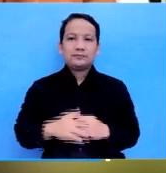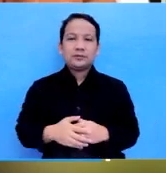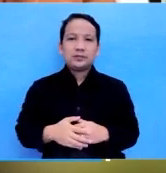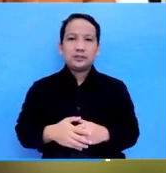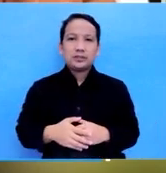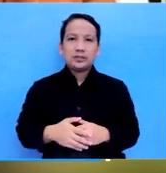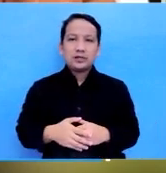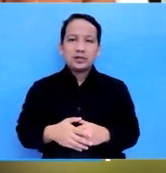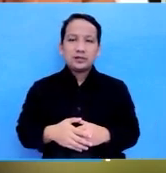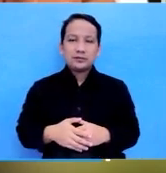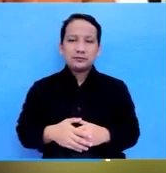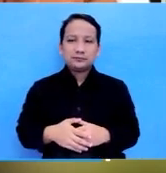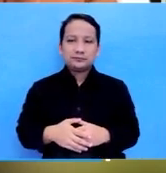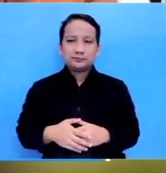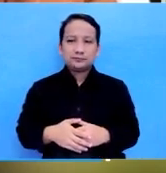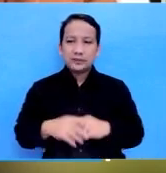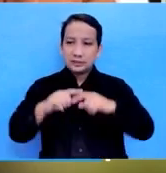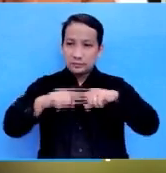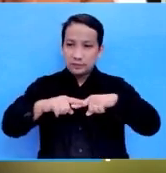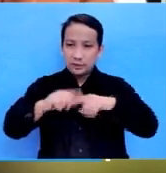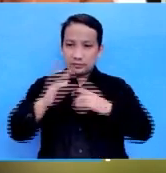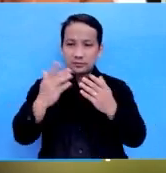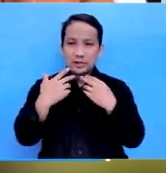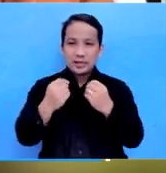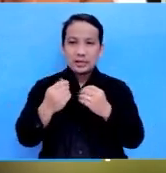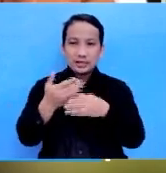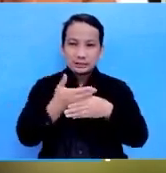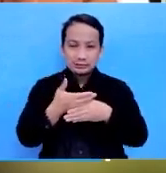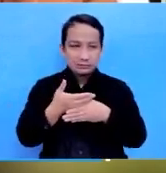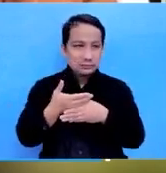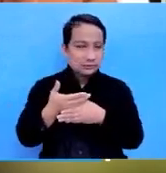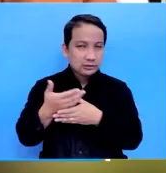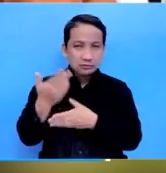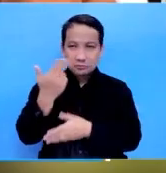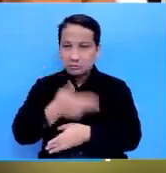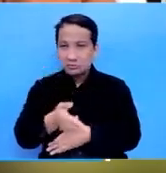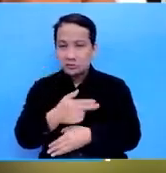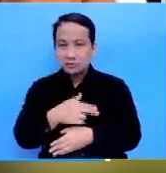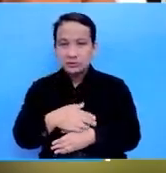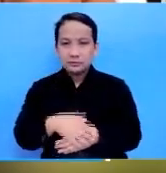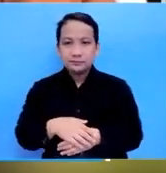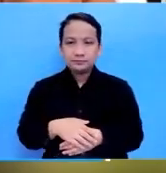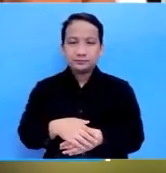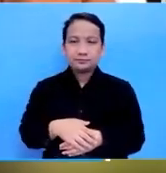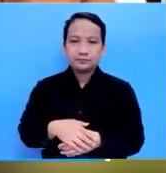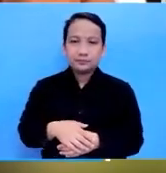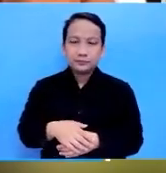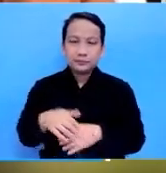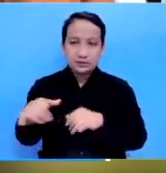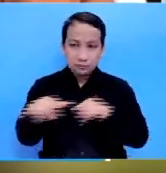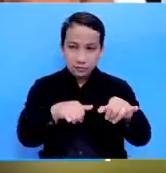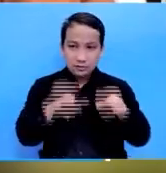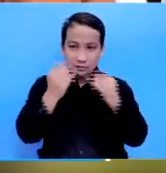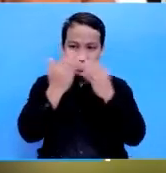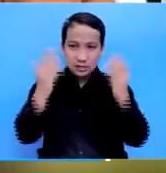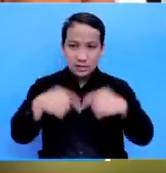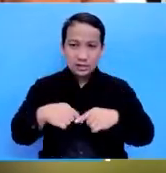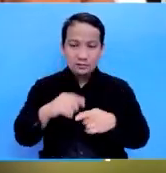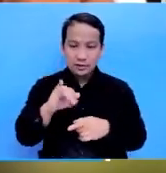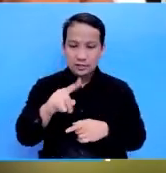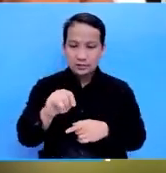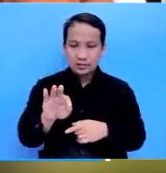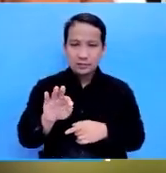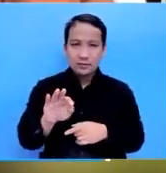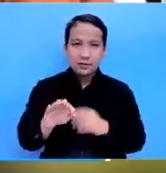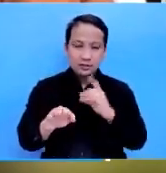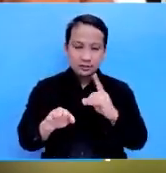mentioned, depend yan sa healthcare utilization. I don't have the metrics used by IATF and